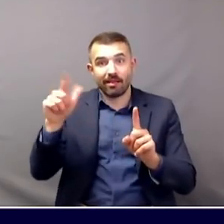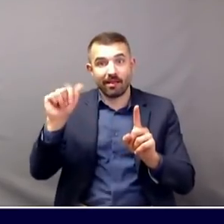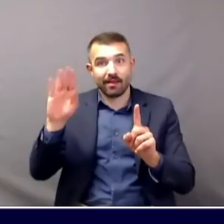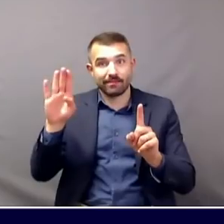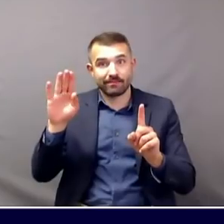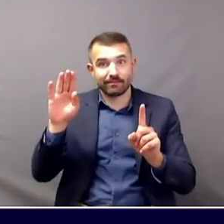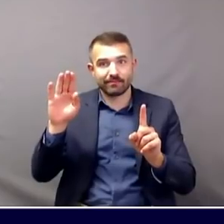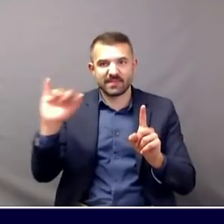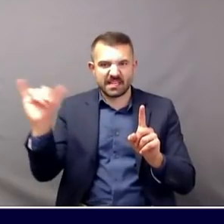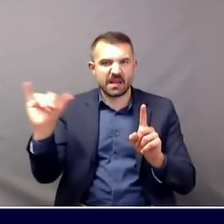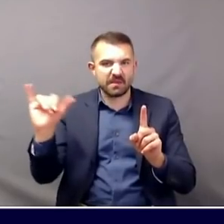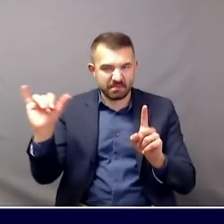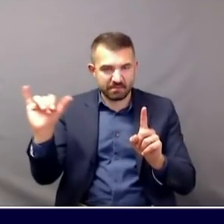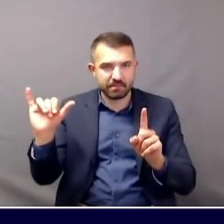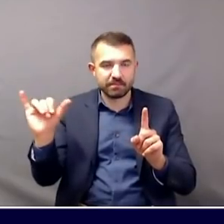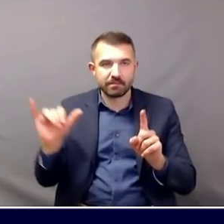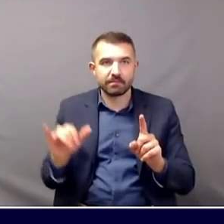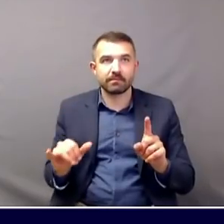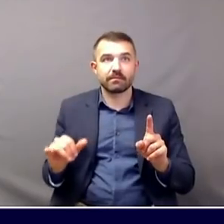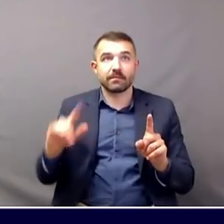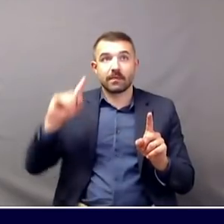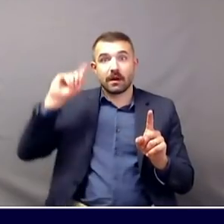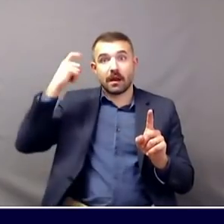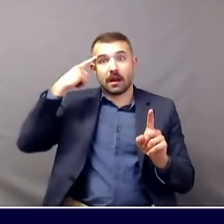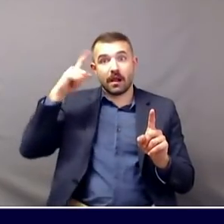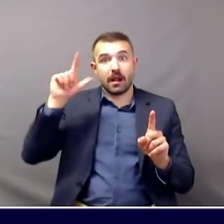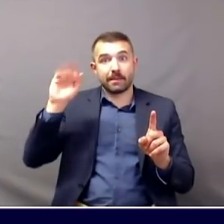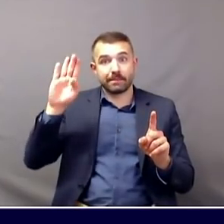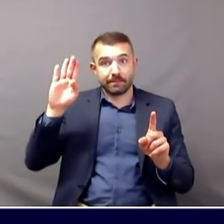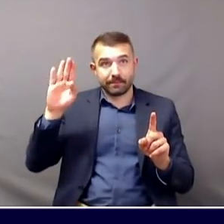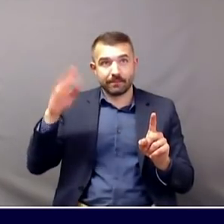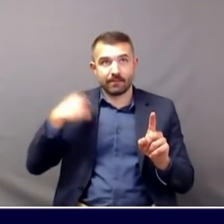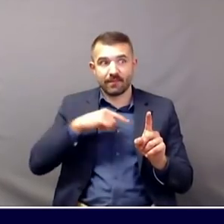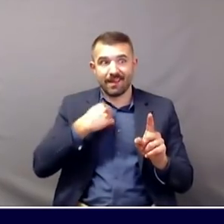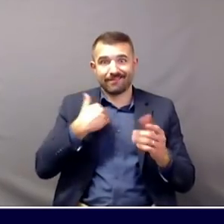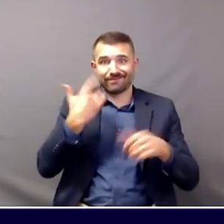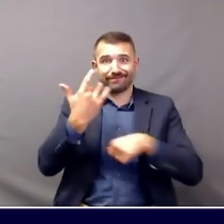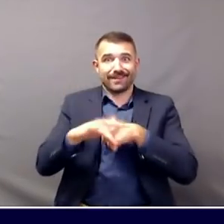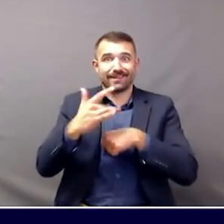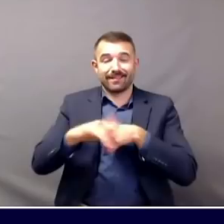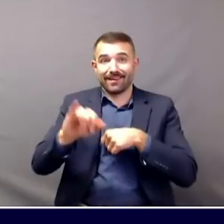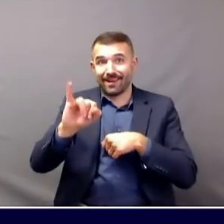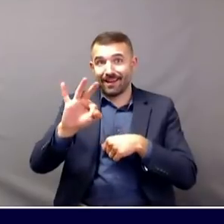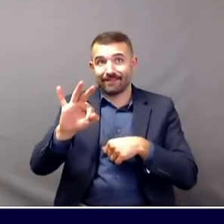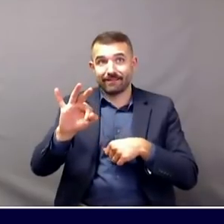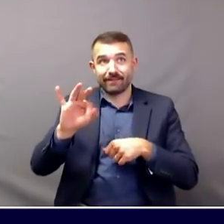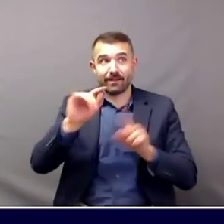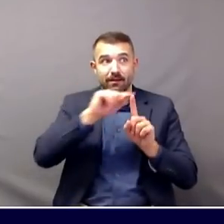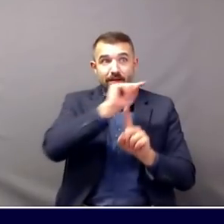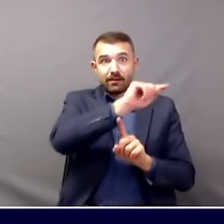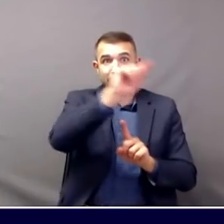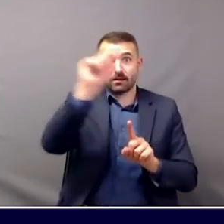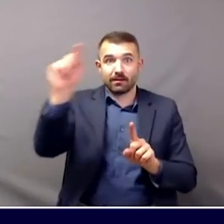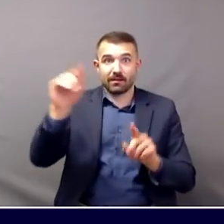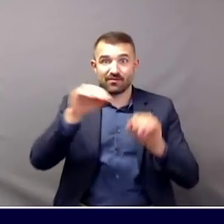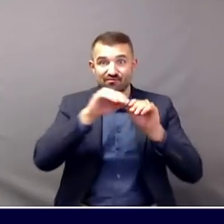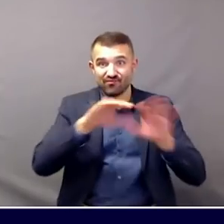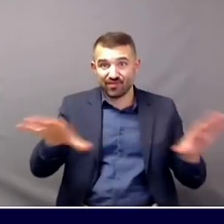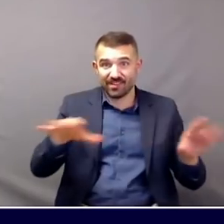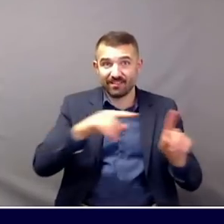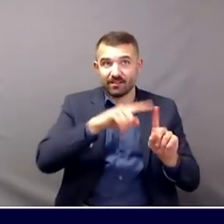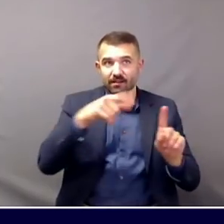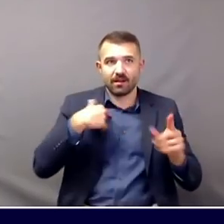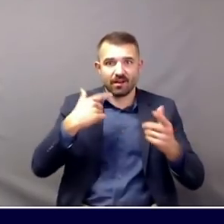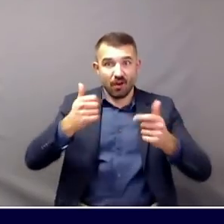for example, facilities that may be experiencing an outbreak to be able to get widespread universal testing done in short order at,